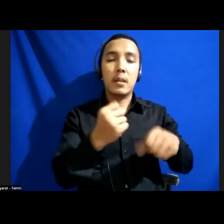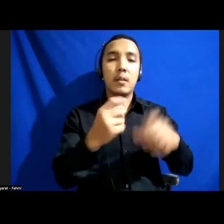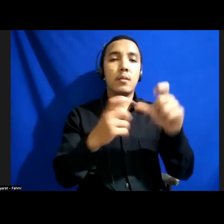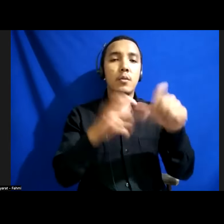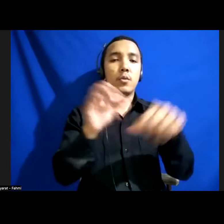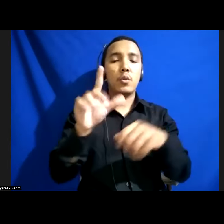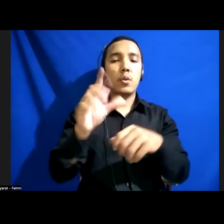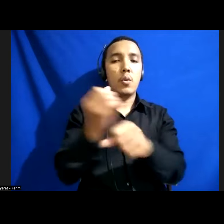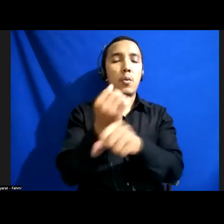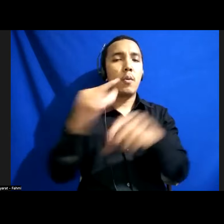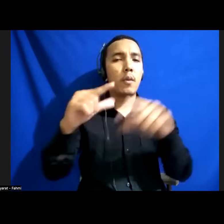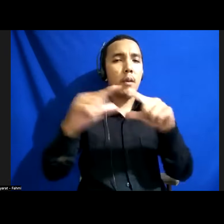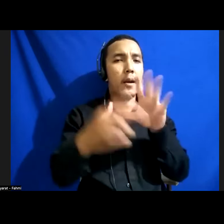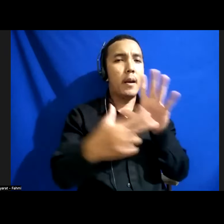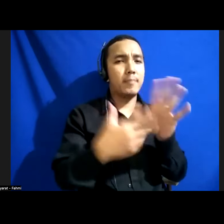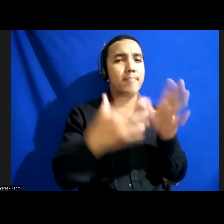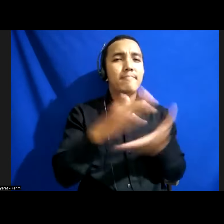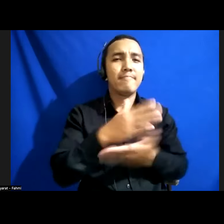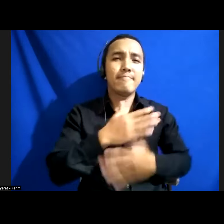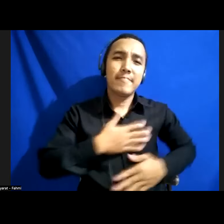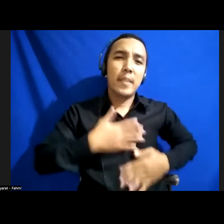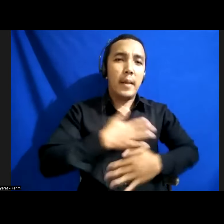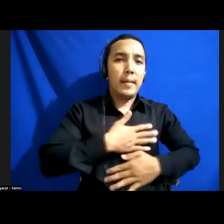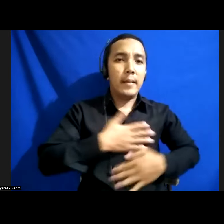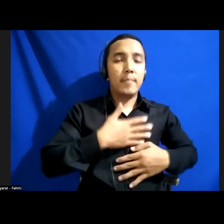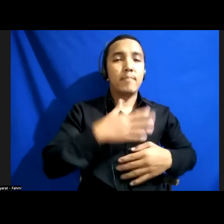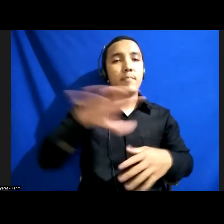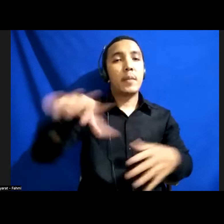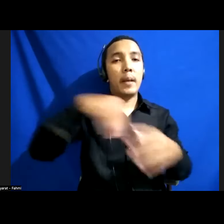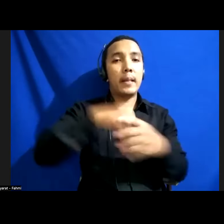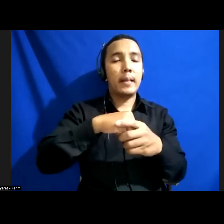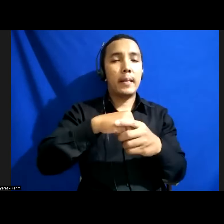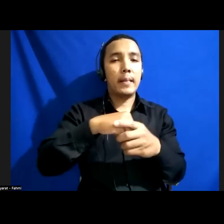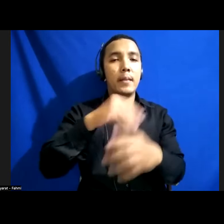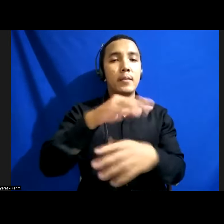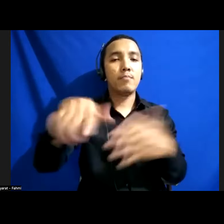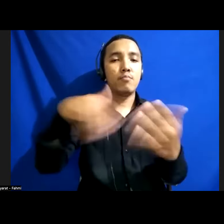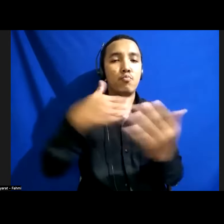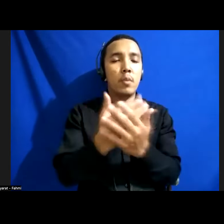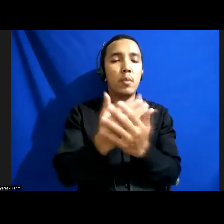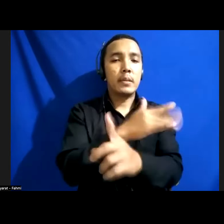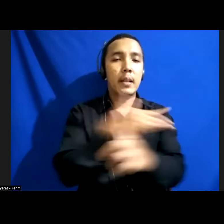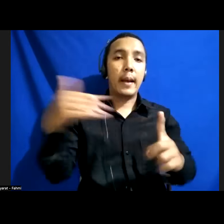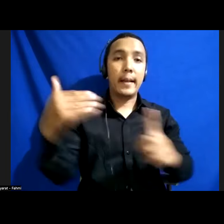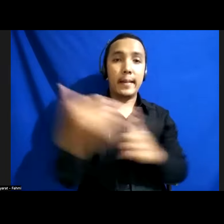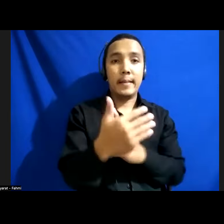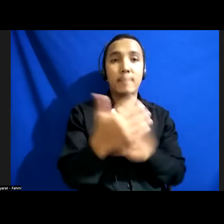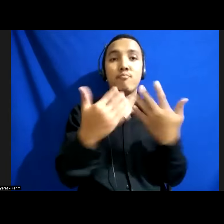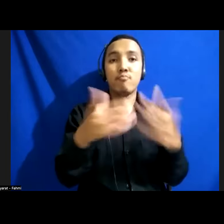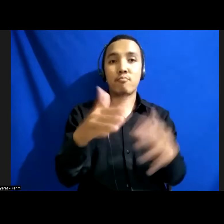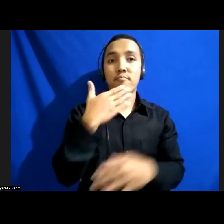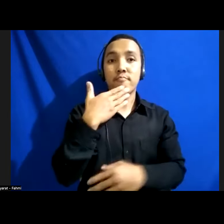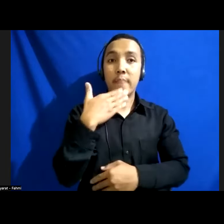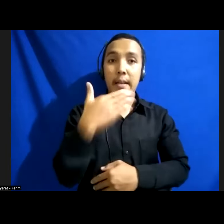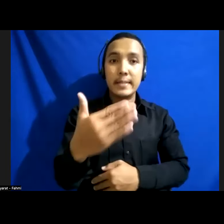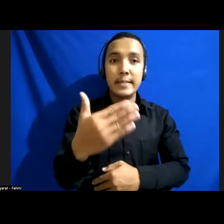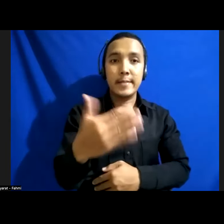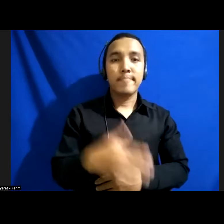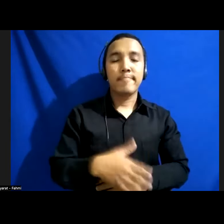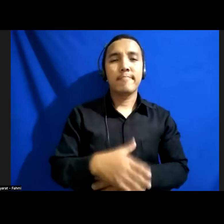which is to involve all citizens in our development. So that's it from me. Thank you very much, and respect to you